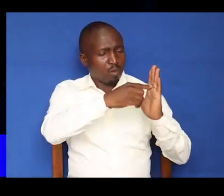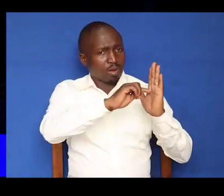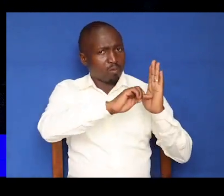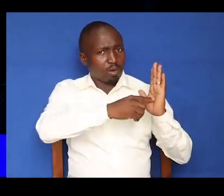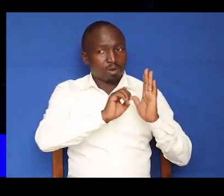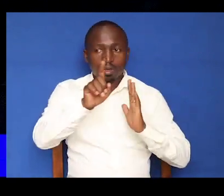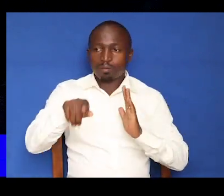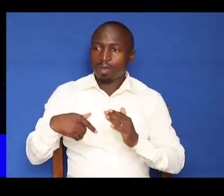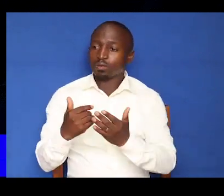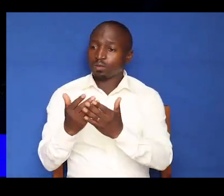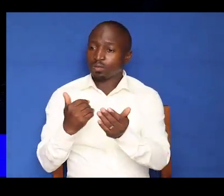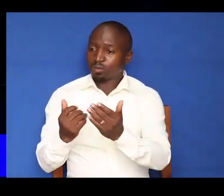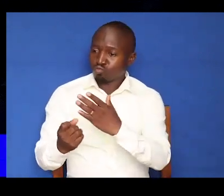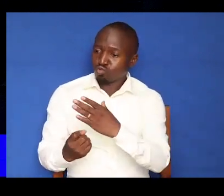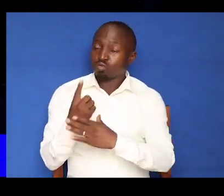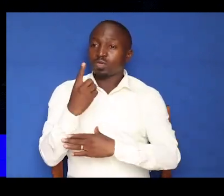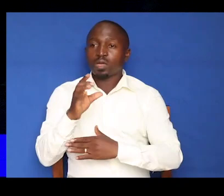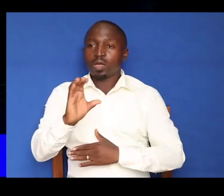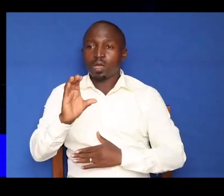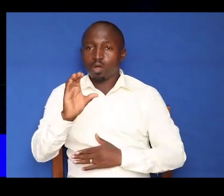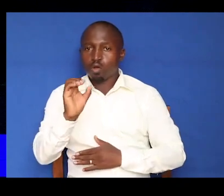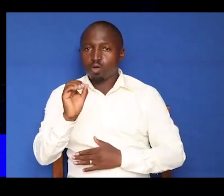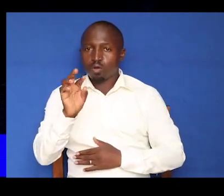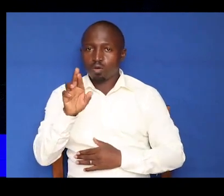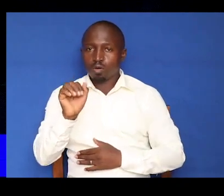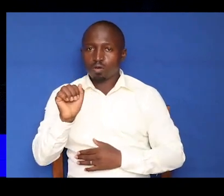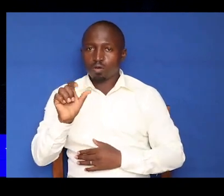conditions which make the occurrence of coral reefs.